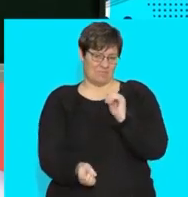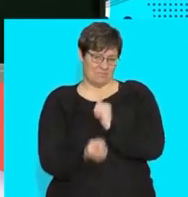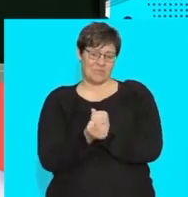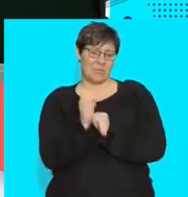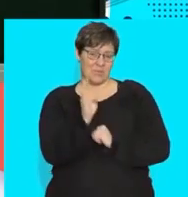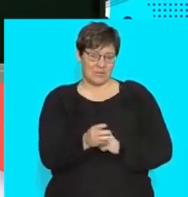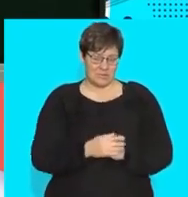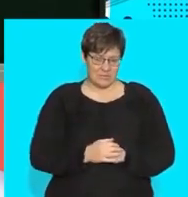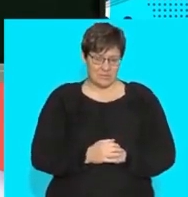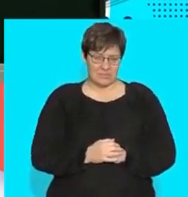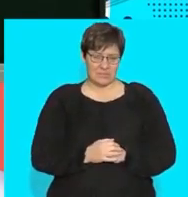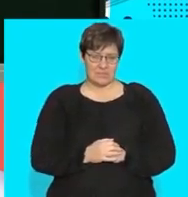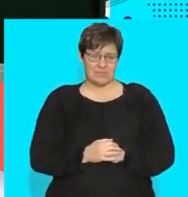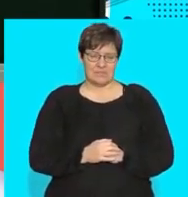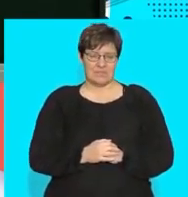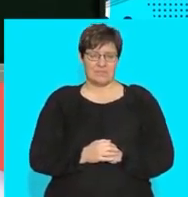some confusion.